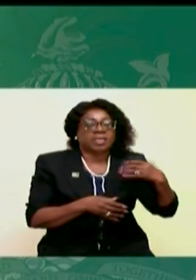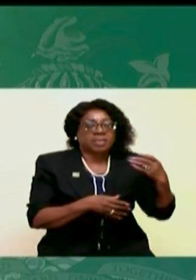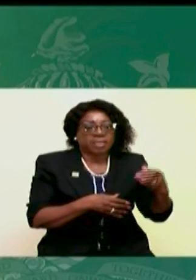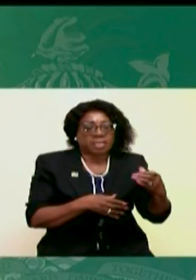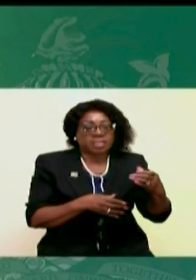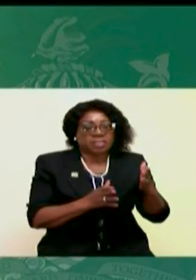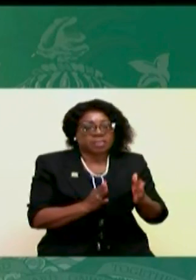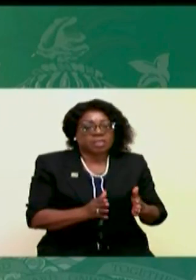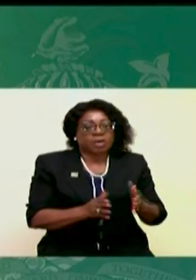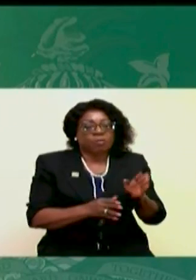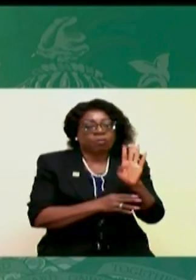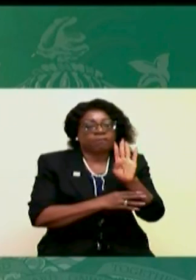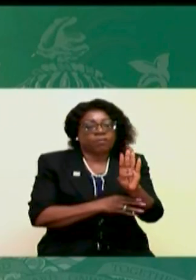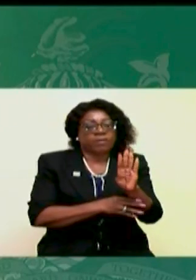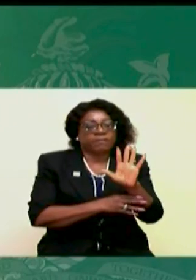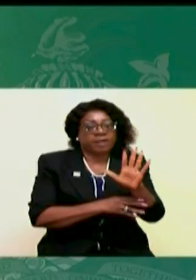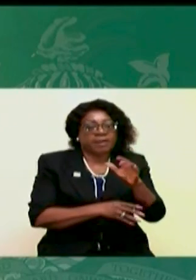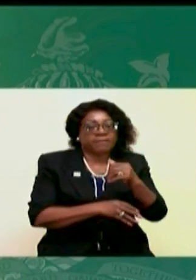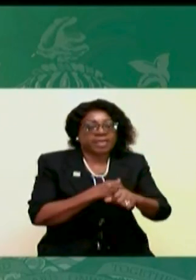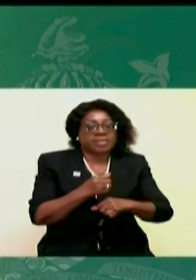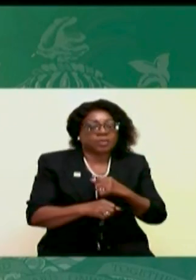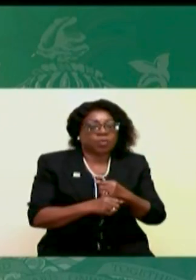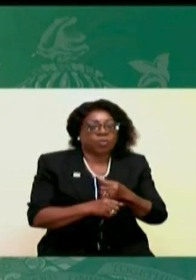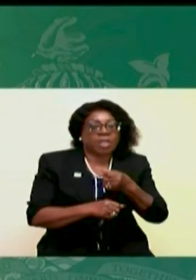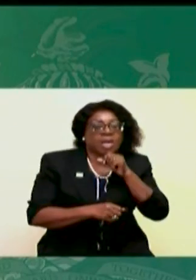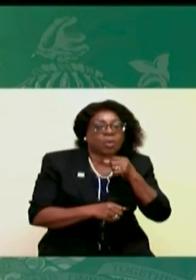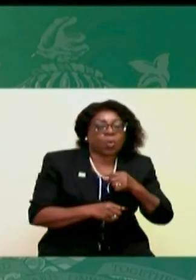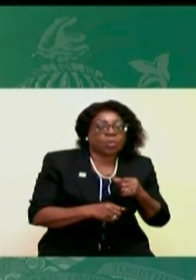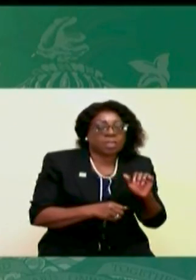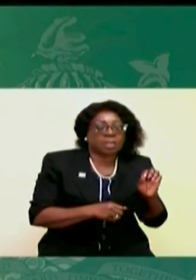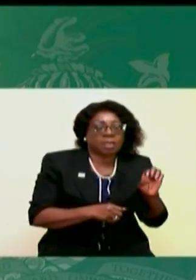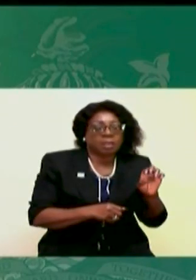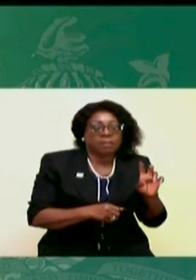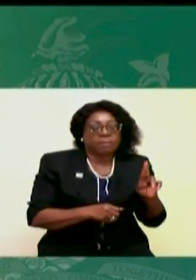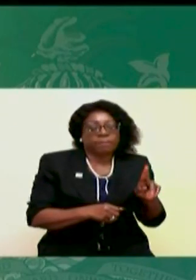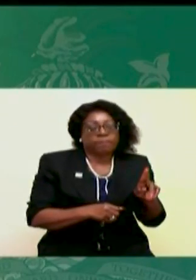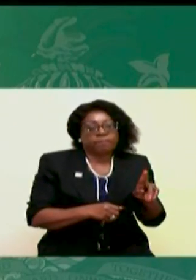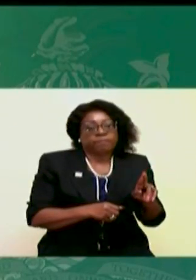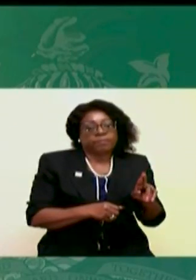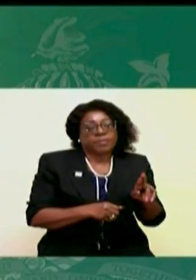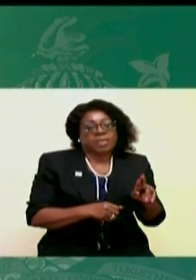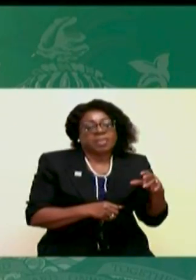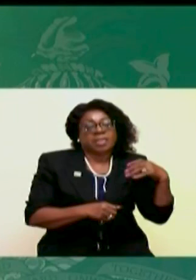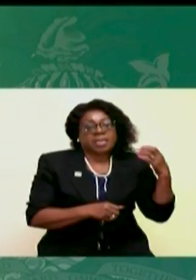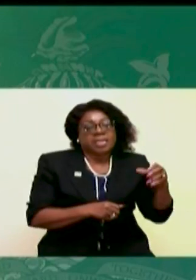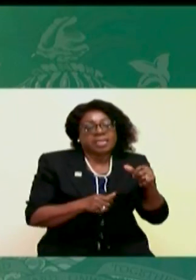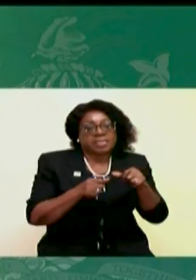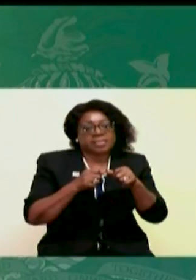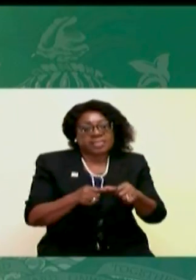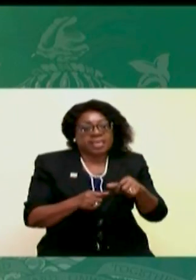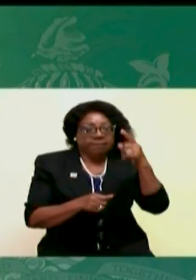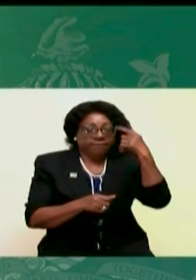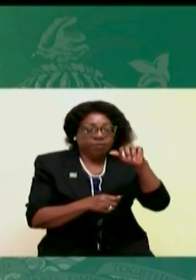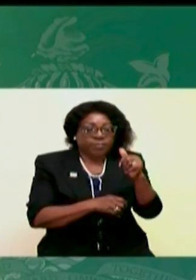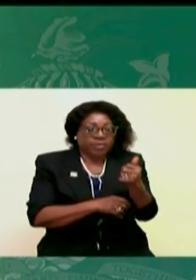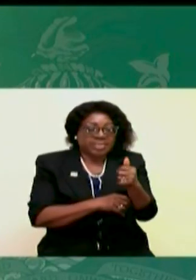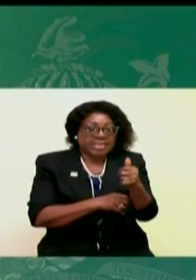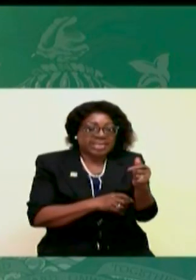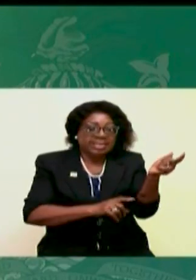were aged 45 and older. The average night stay for Canadian visitors was 10